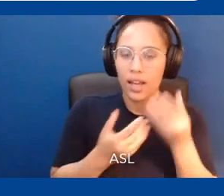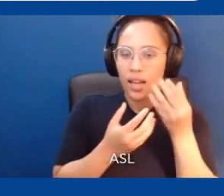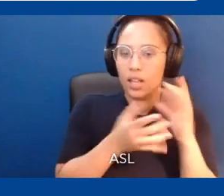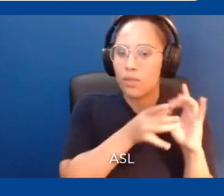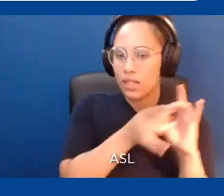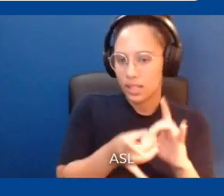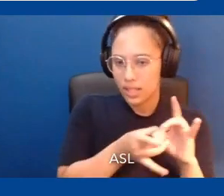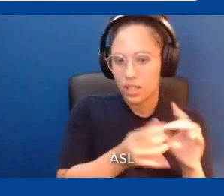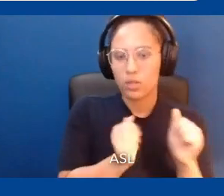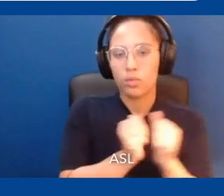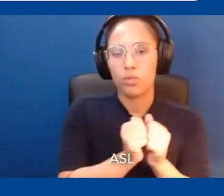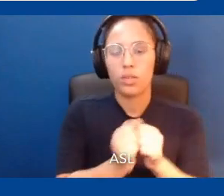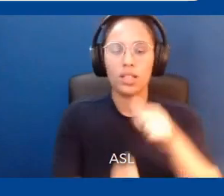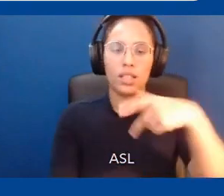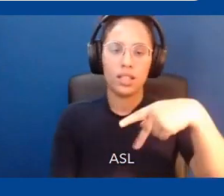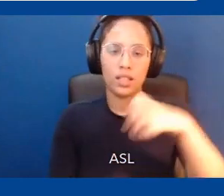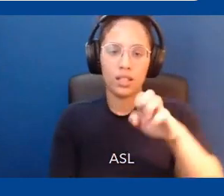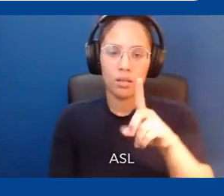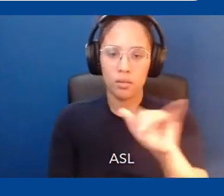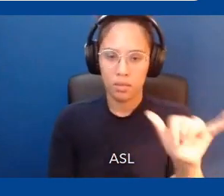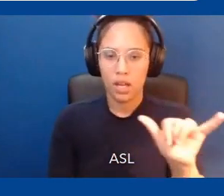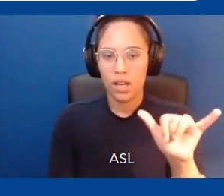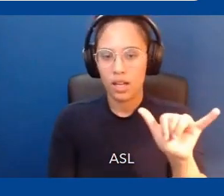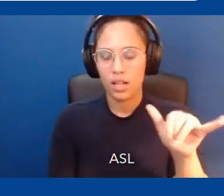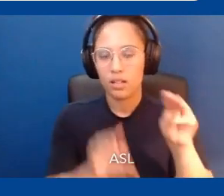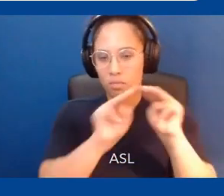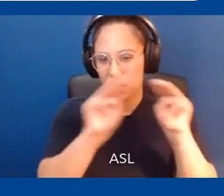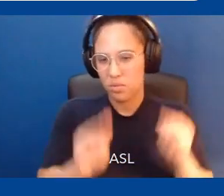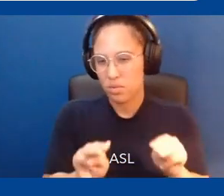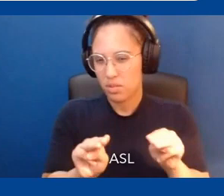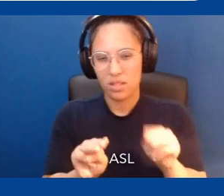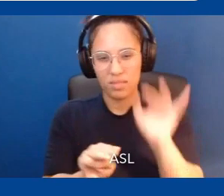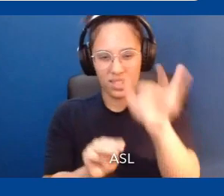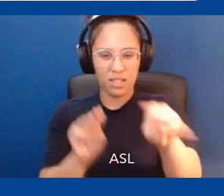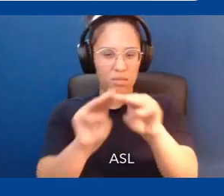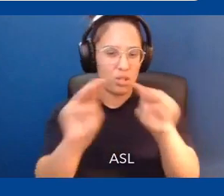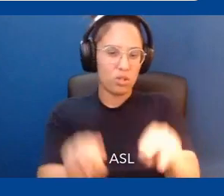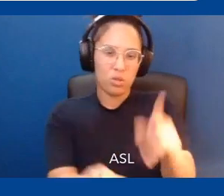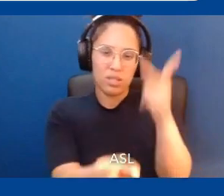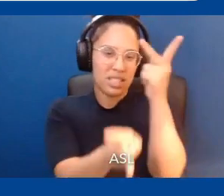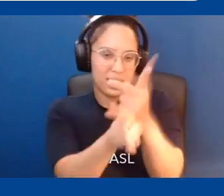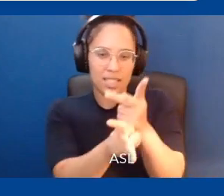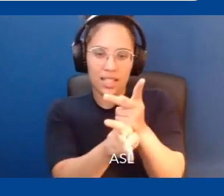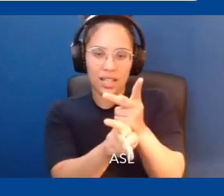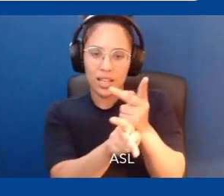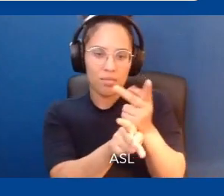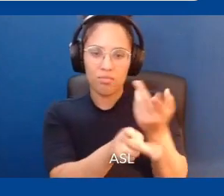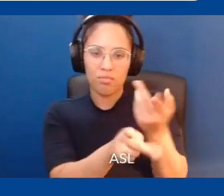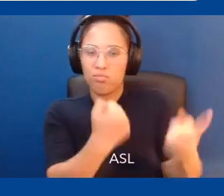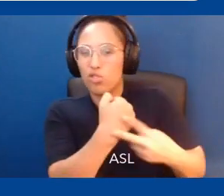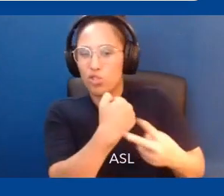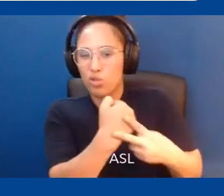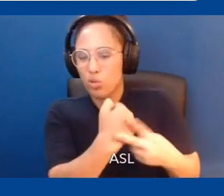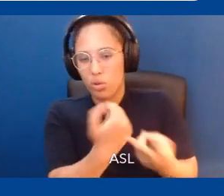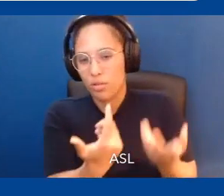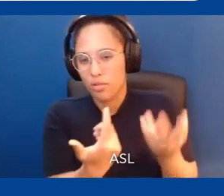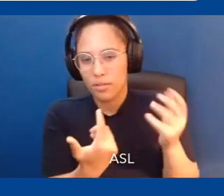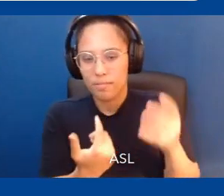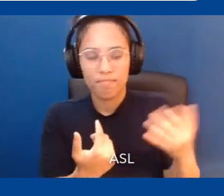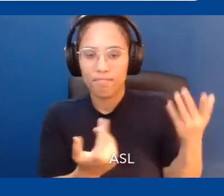they kind of like just used it as a personal storage space in a way. Gardner did, even long after he was